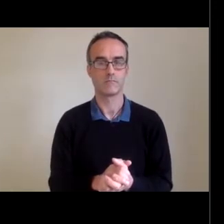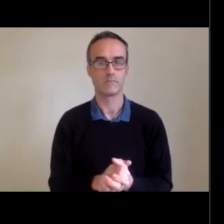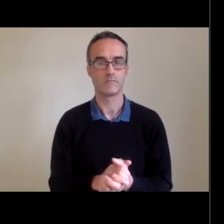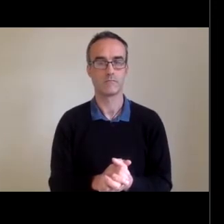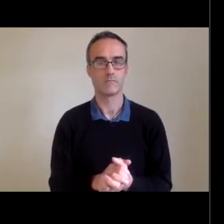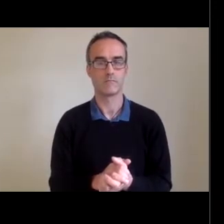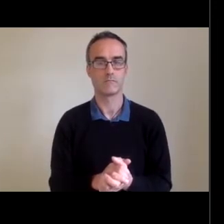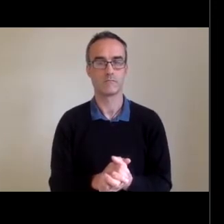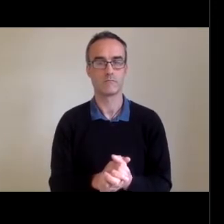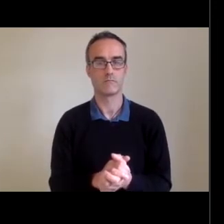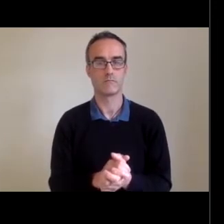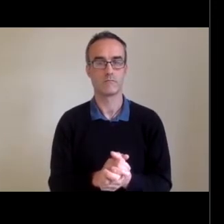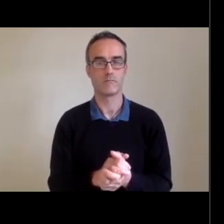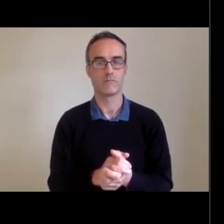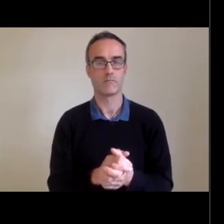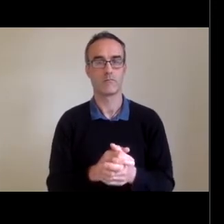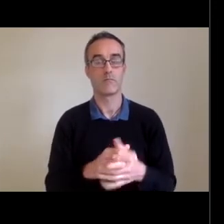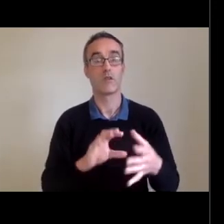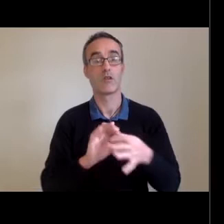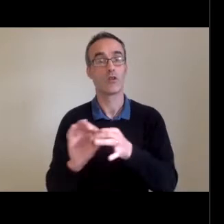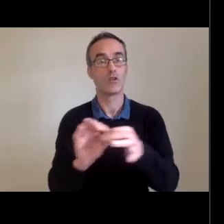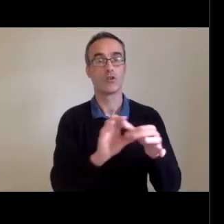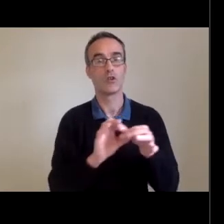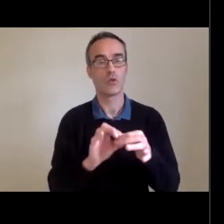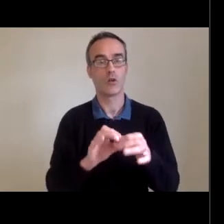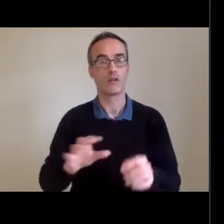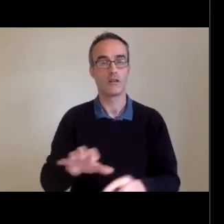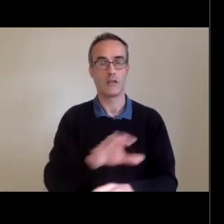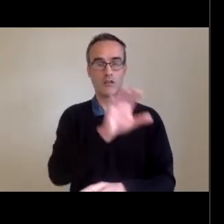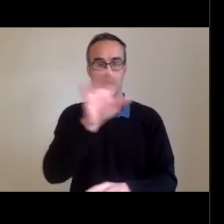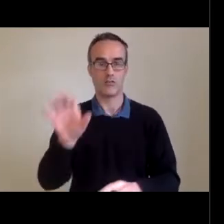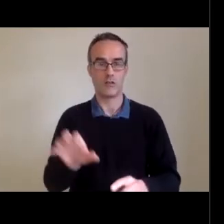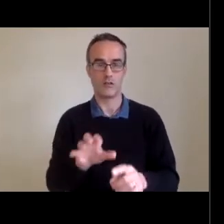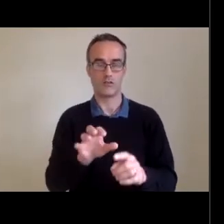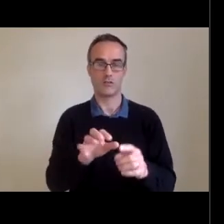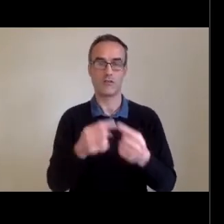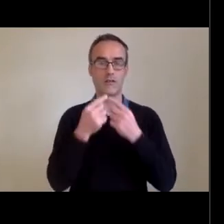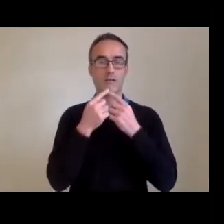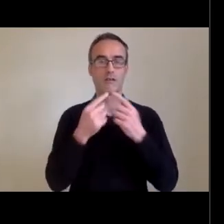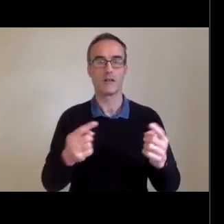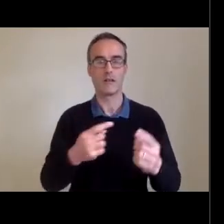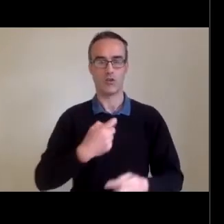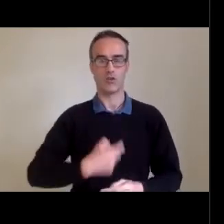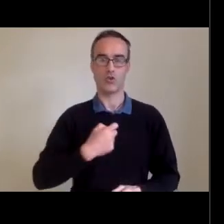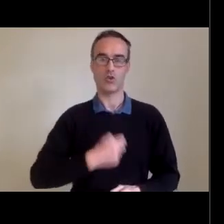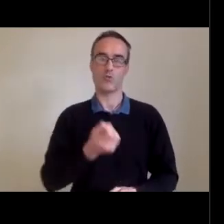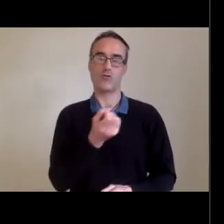And the United Nations, in its Declaration of Human Rights, specifies that